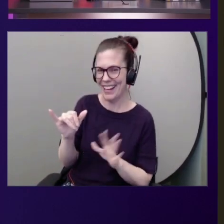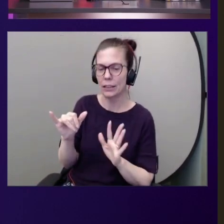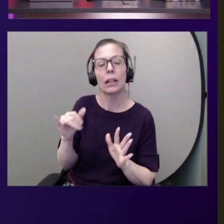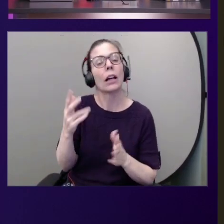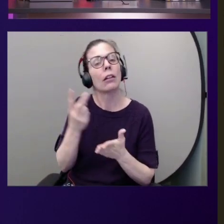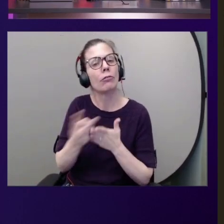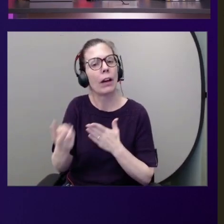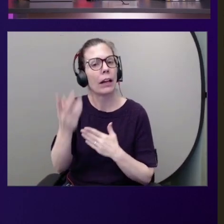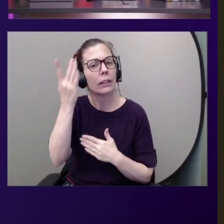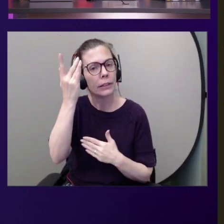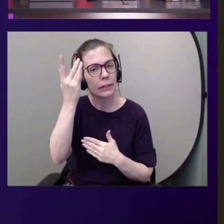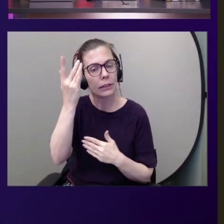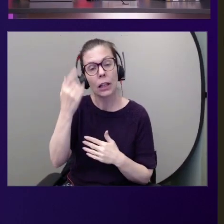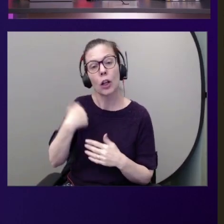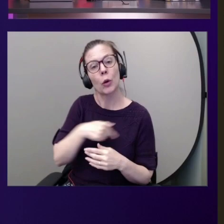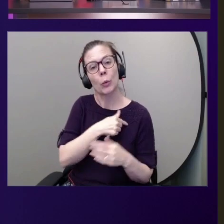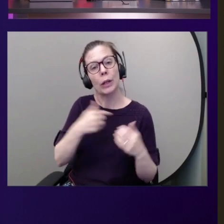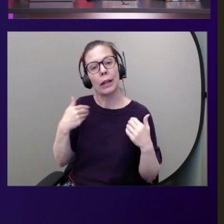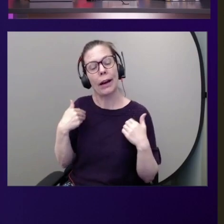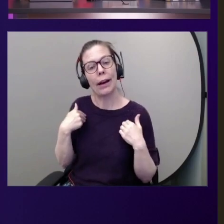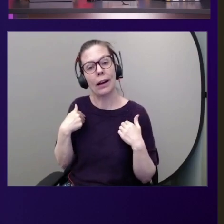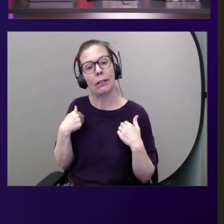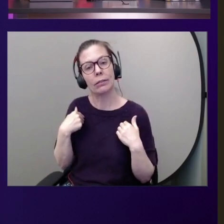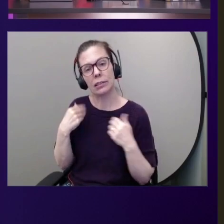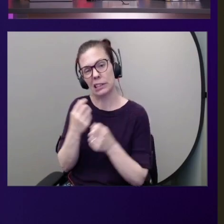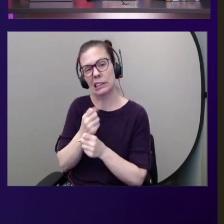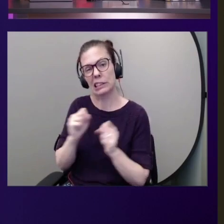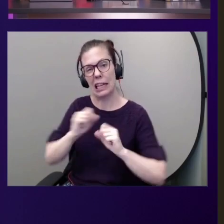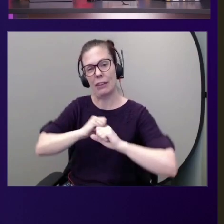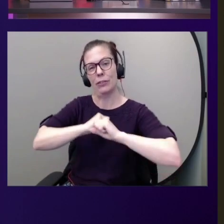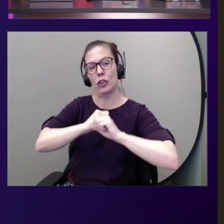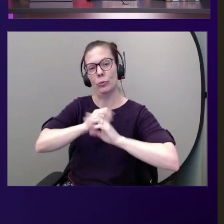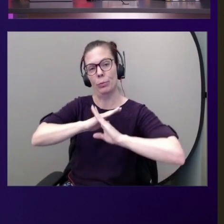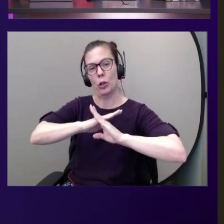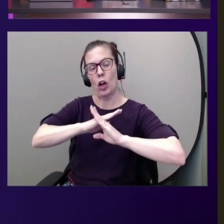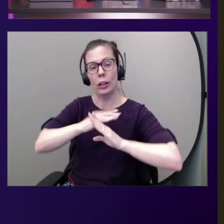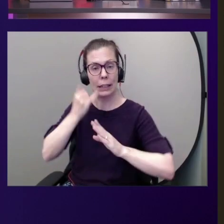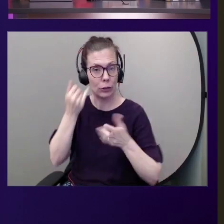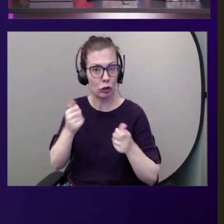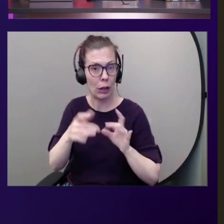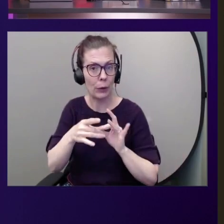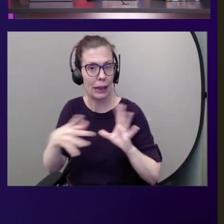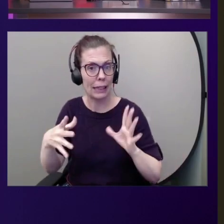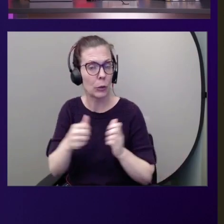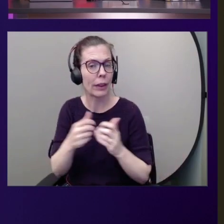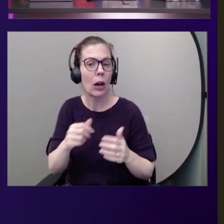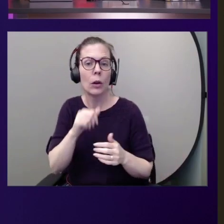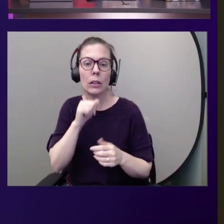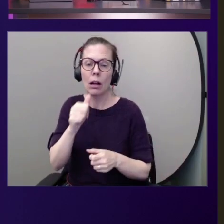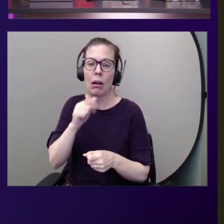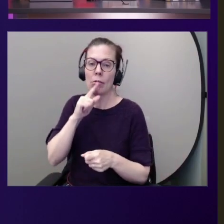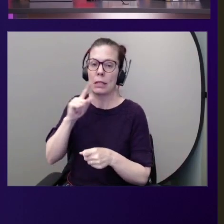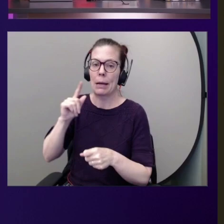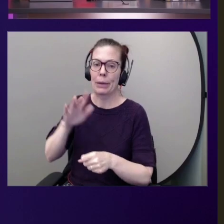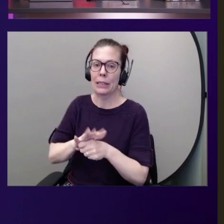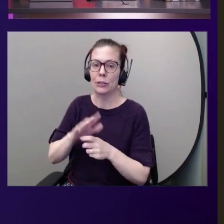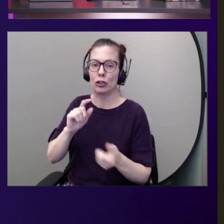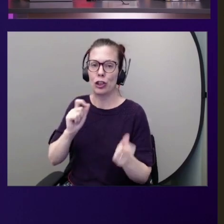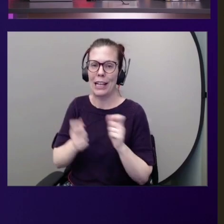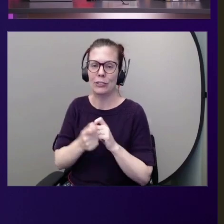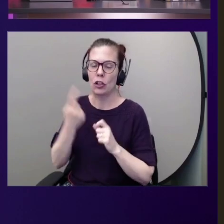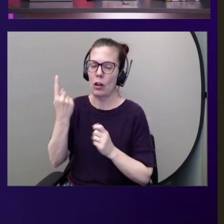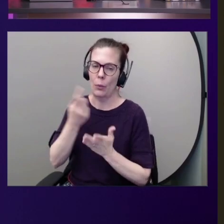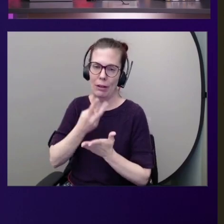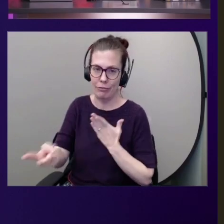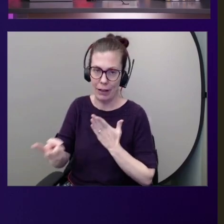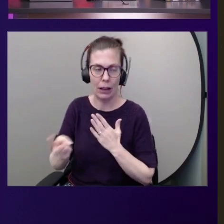on is we have a safeguard in here that if you try and release with any uncommitted changes, it will always fail it. Oh. And that's so that